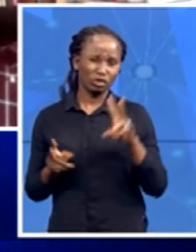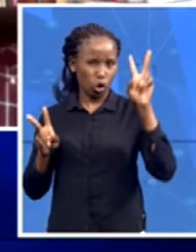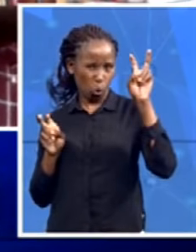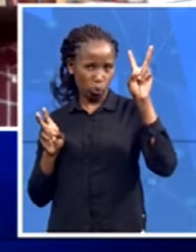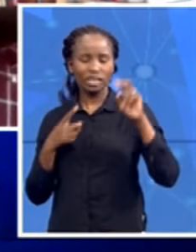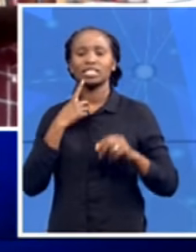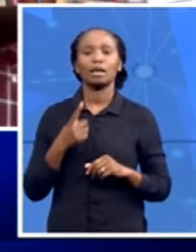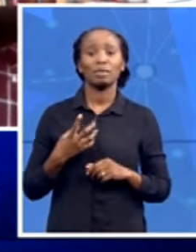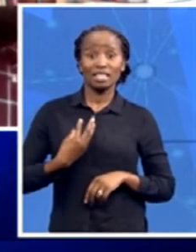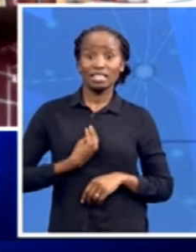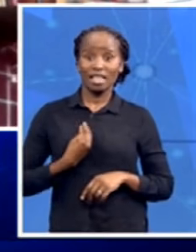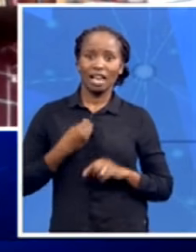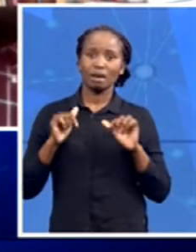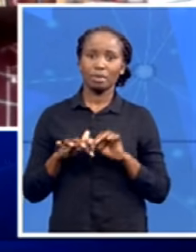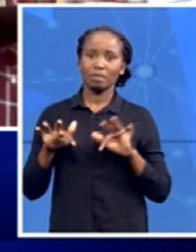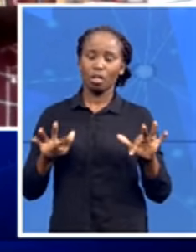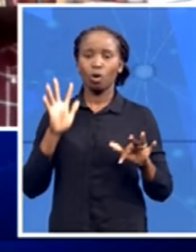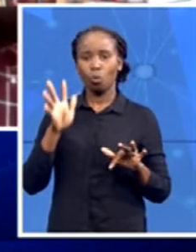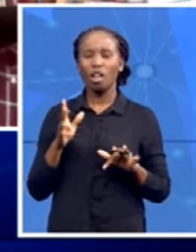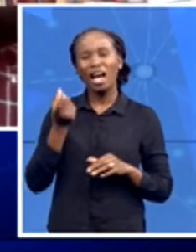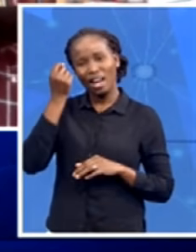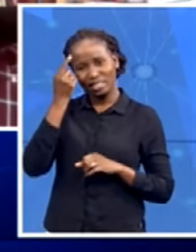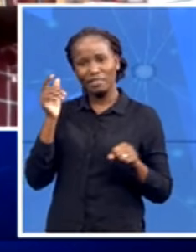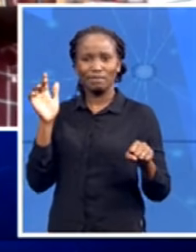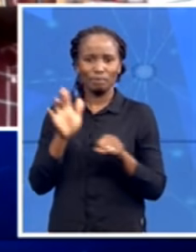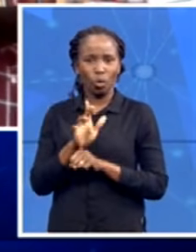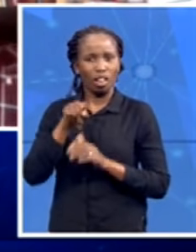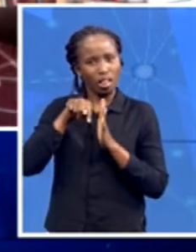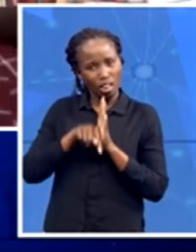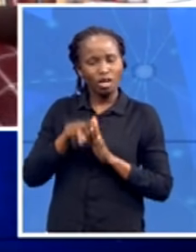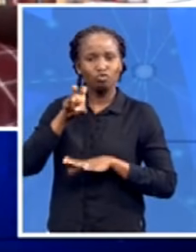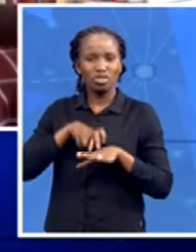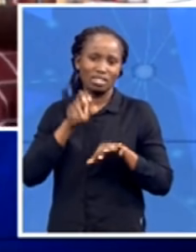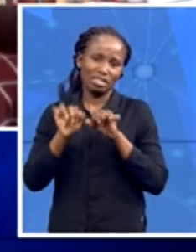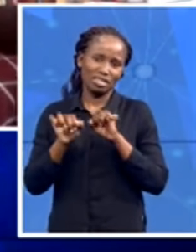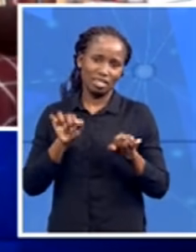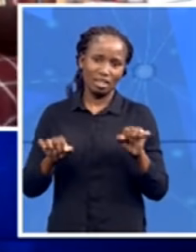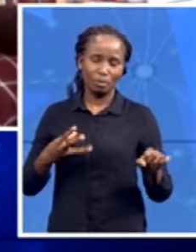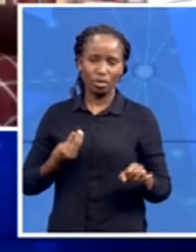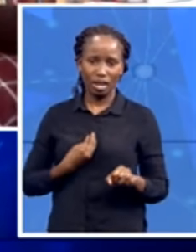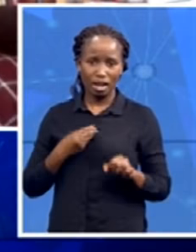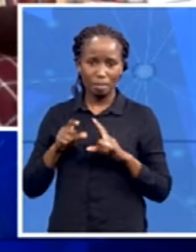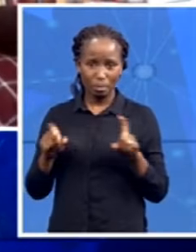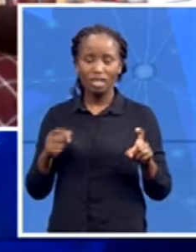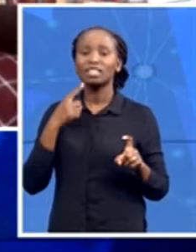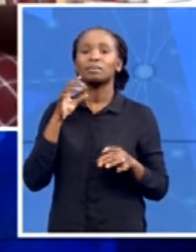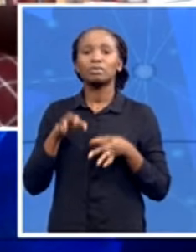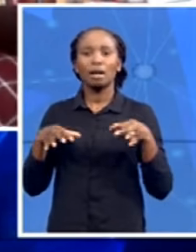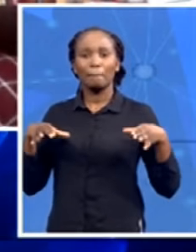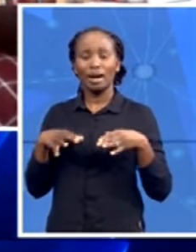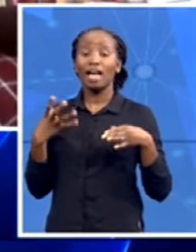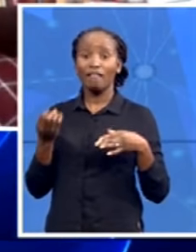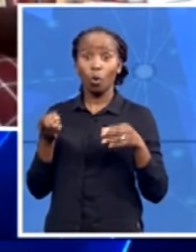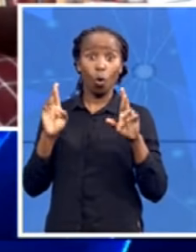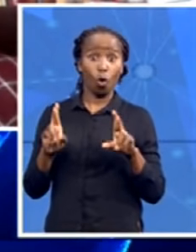deeper understanding of the needs of young people, and said that the party was pinning its hopes on the younger voters. Is this who